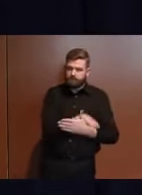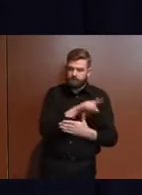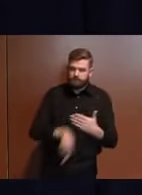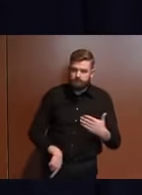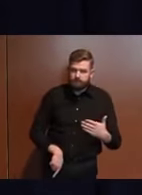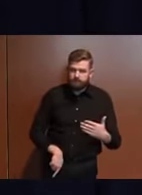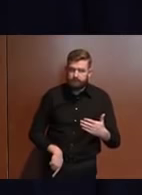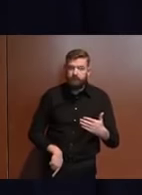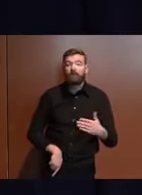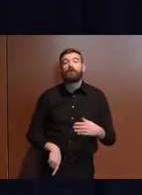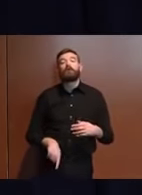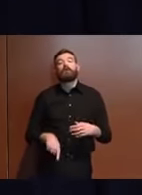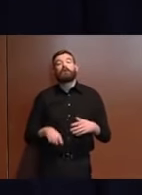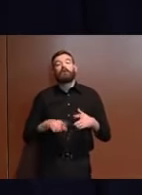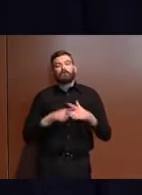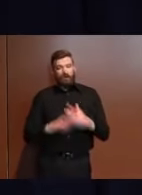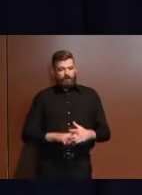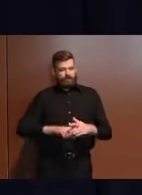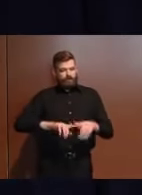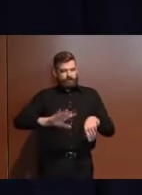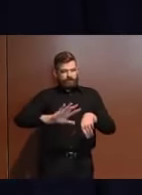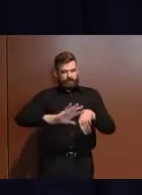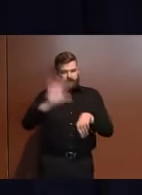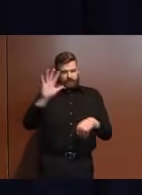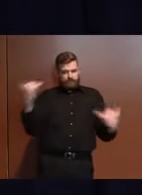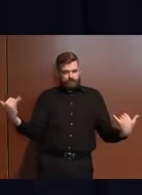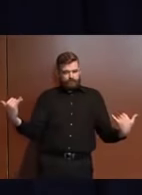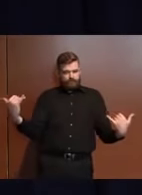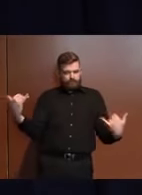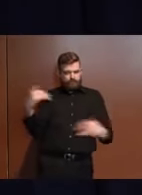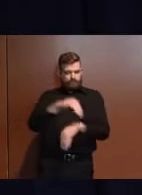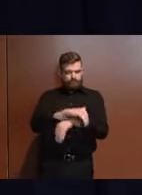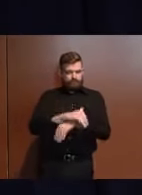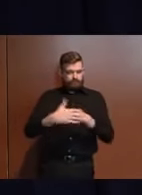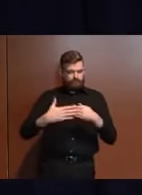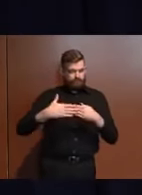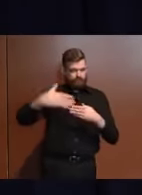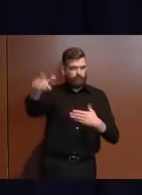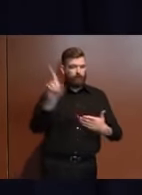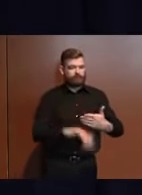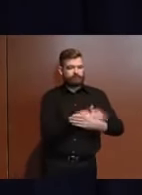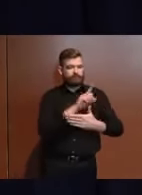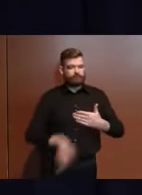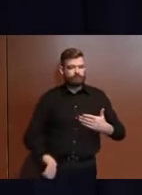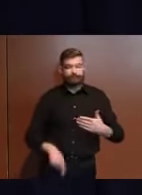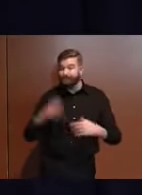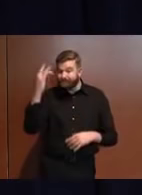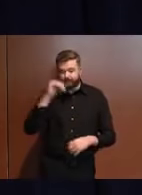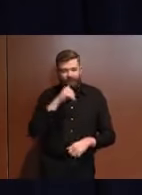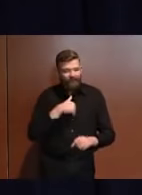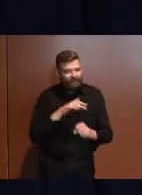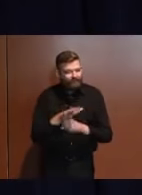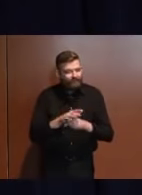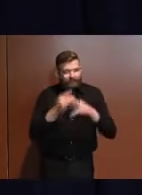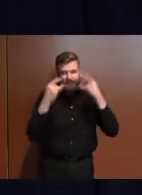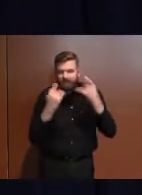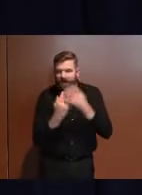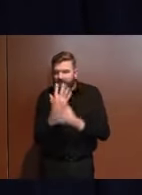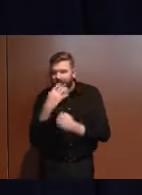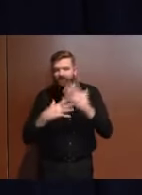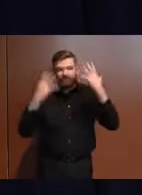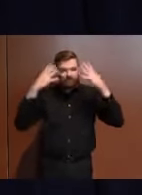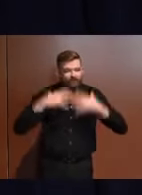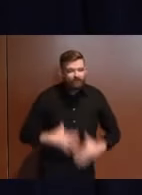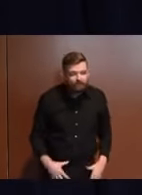effect at 5 p.m. today. Given the shortfall in personal protective equipment, it's imperative that we work with our partners